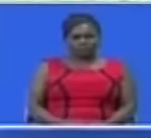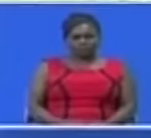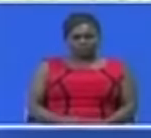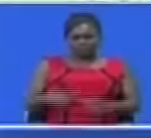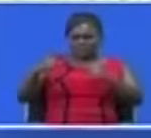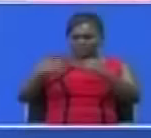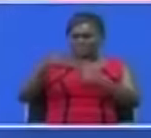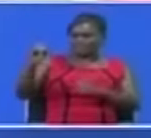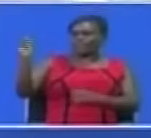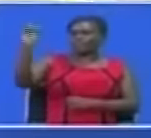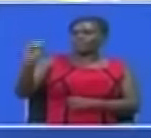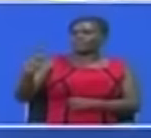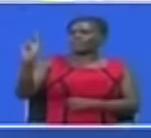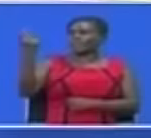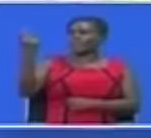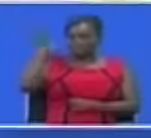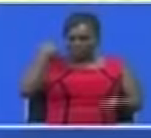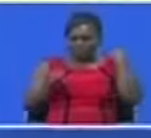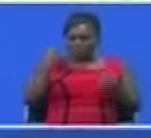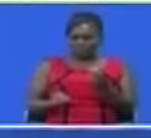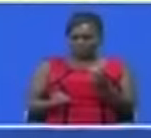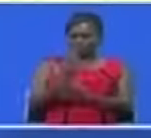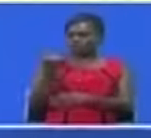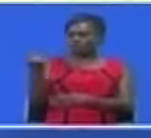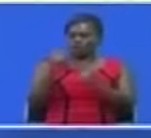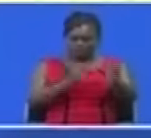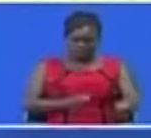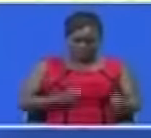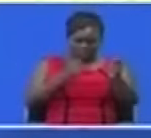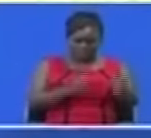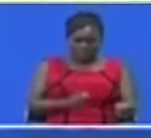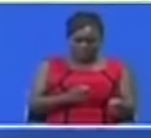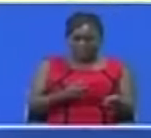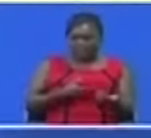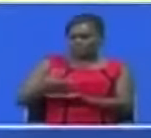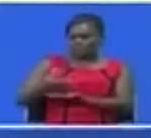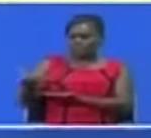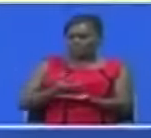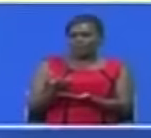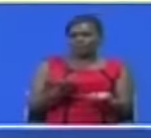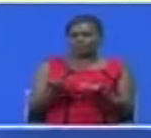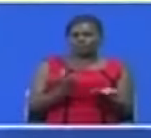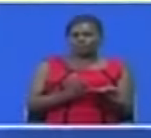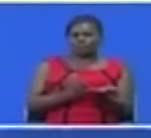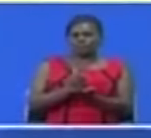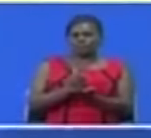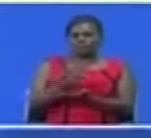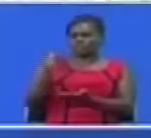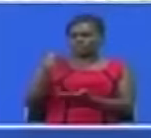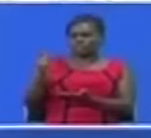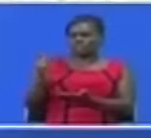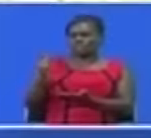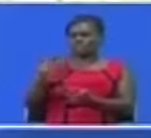About 60% of Kenyan tea is produced by small-scale farmers. These farmers then sell their produce through the Kenya